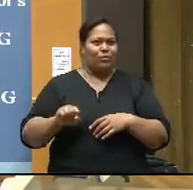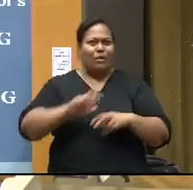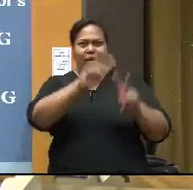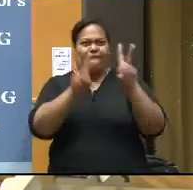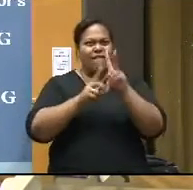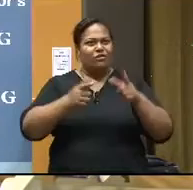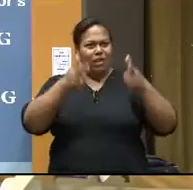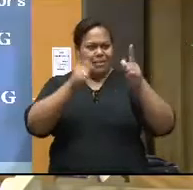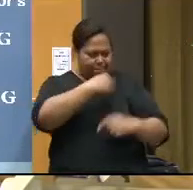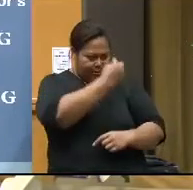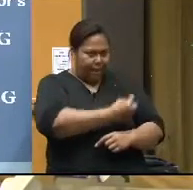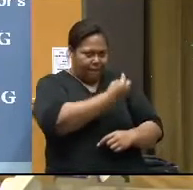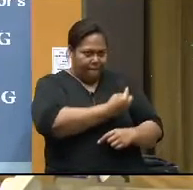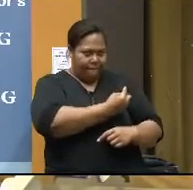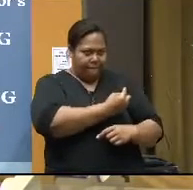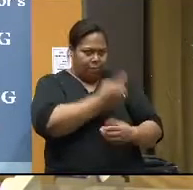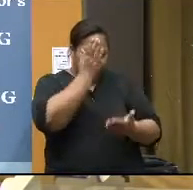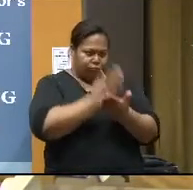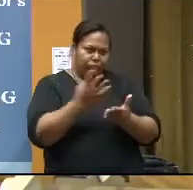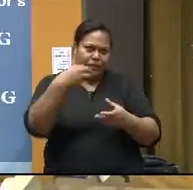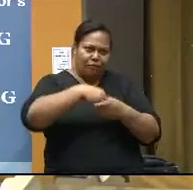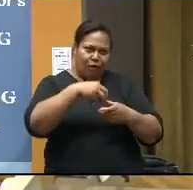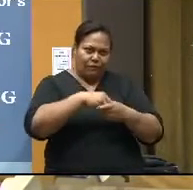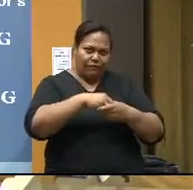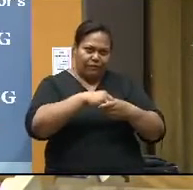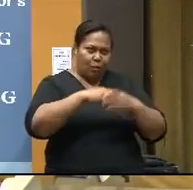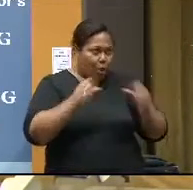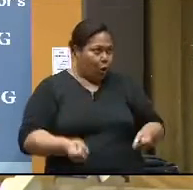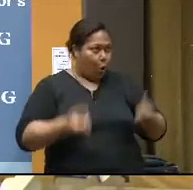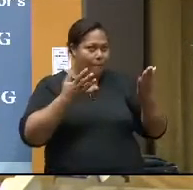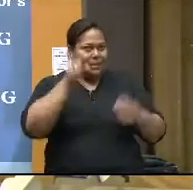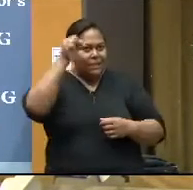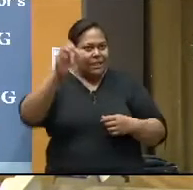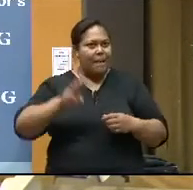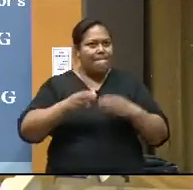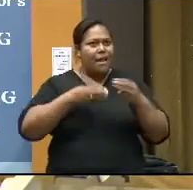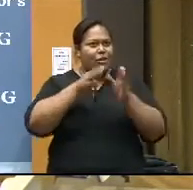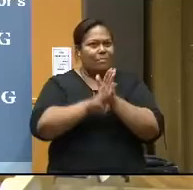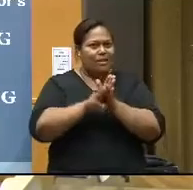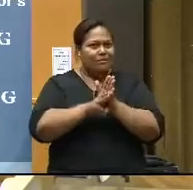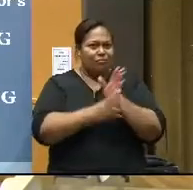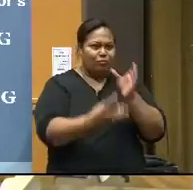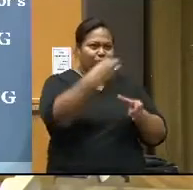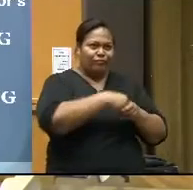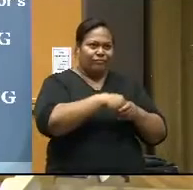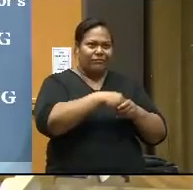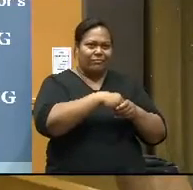would be directly involved, will commit the senior management to it, and it'll be